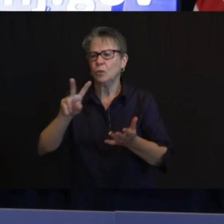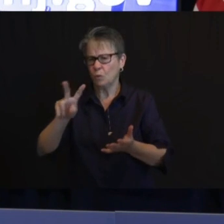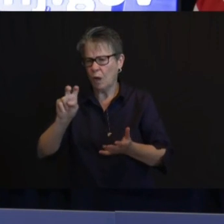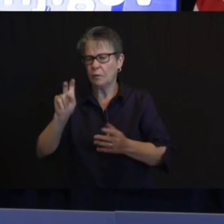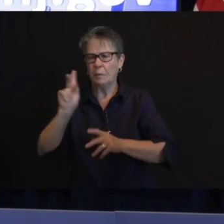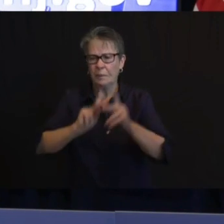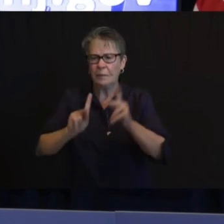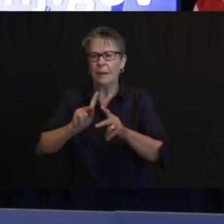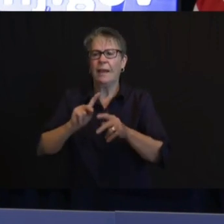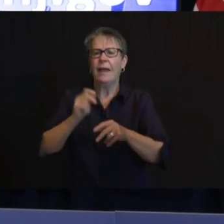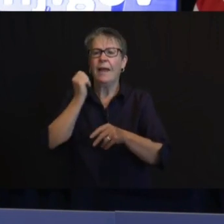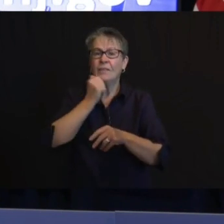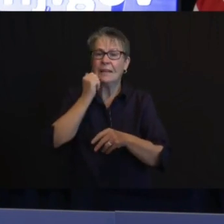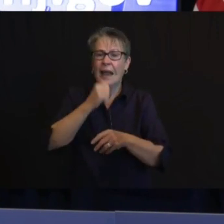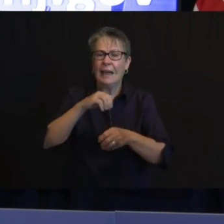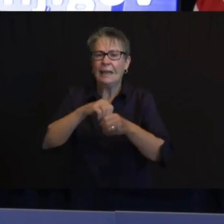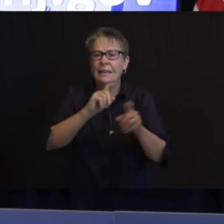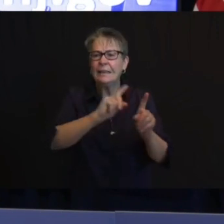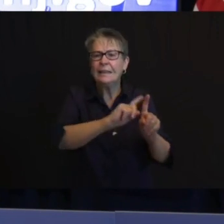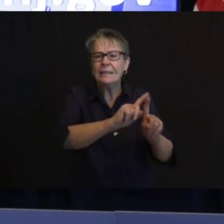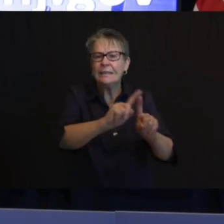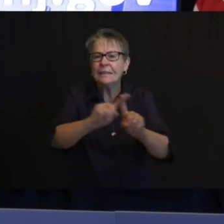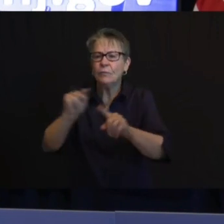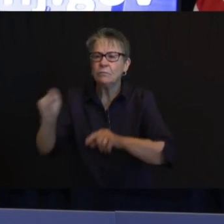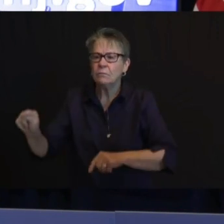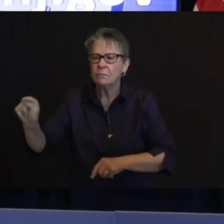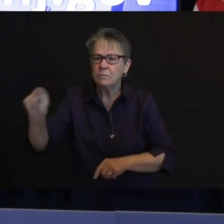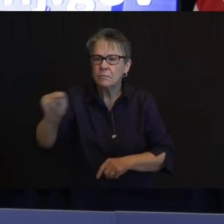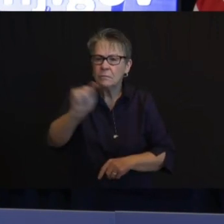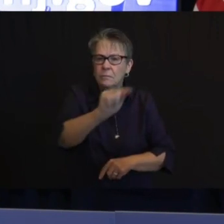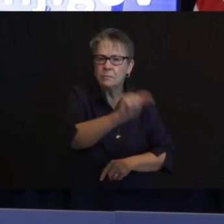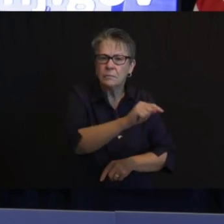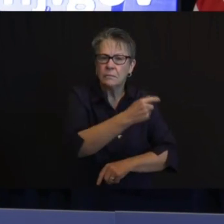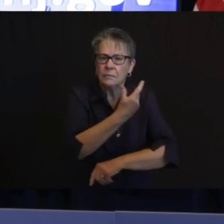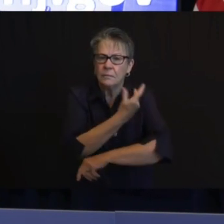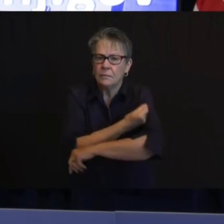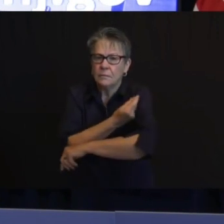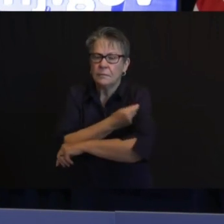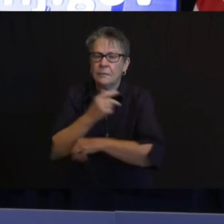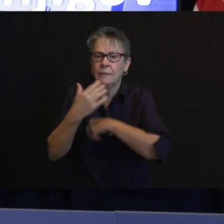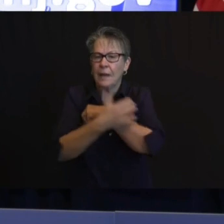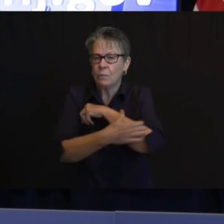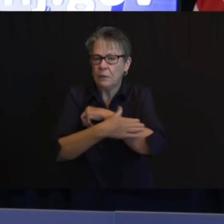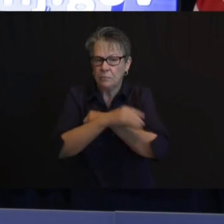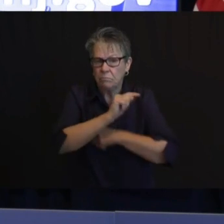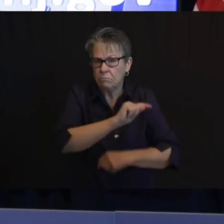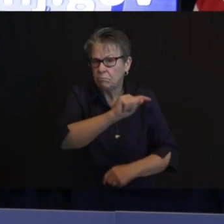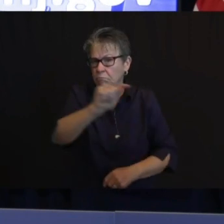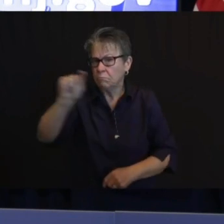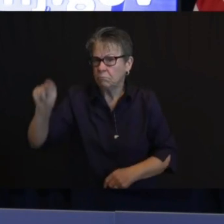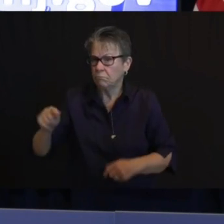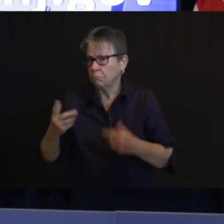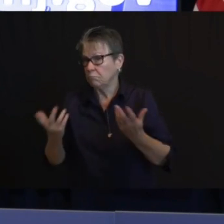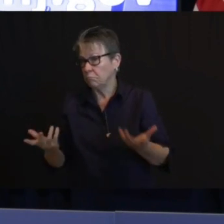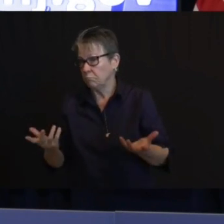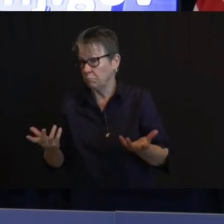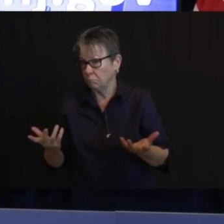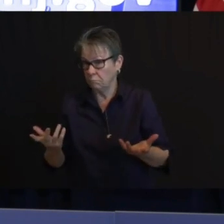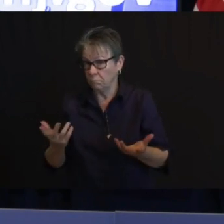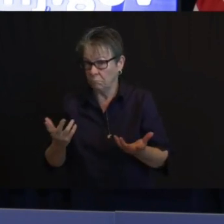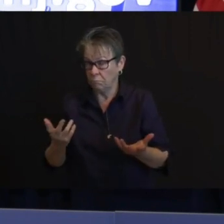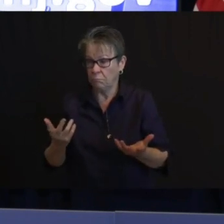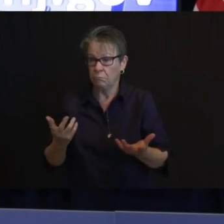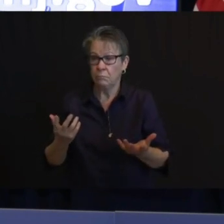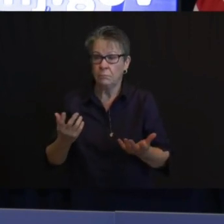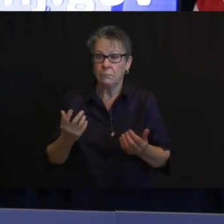to make sure people get the right education about the vaccine, you need to actually put the shot in the arm, you need to have